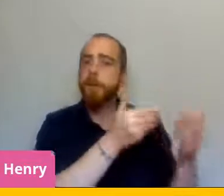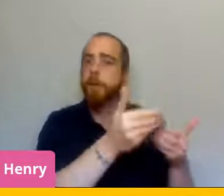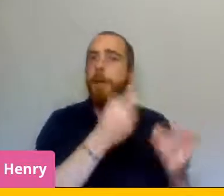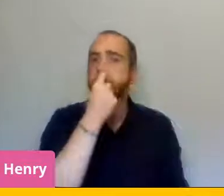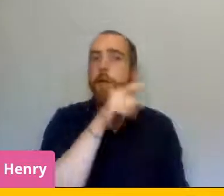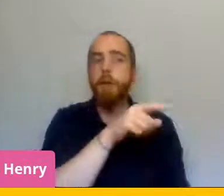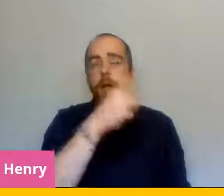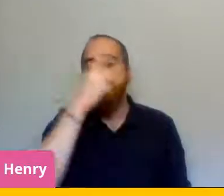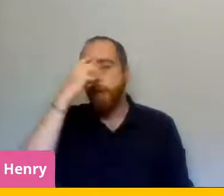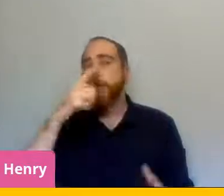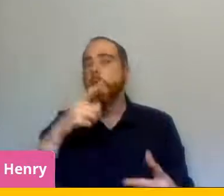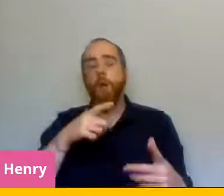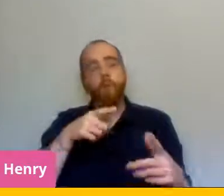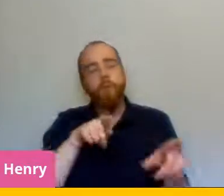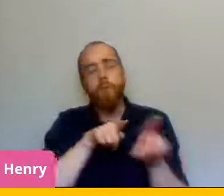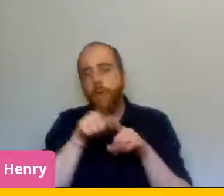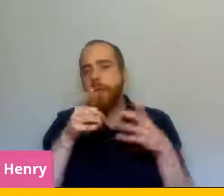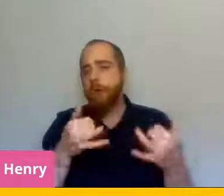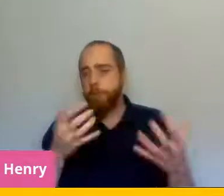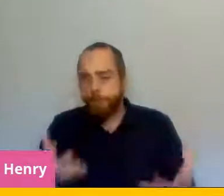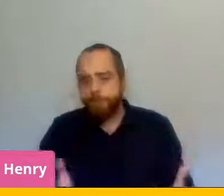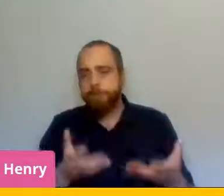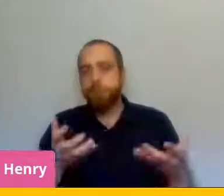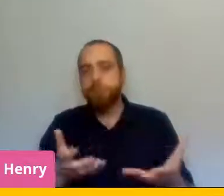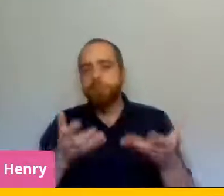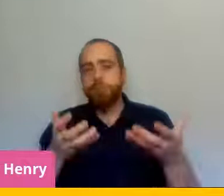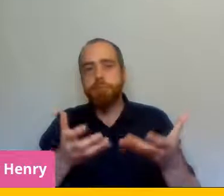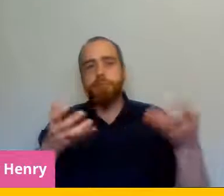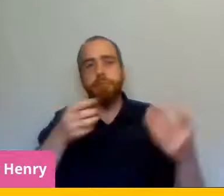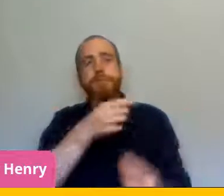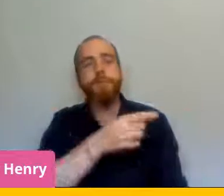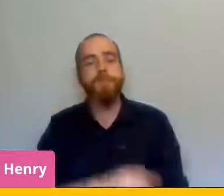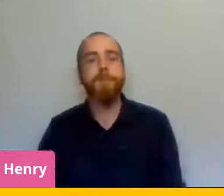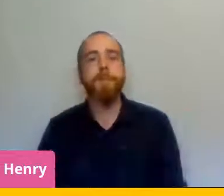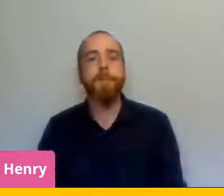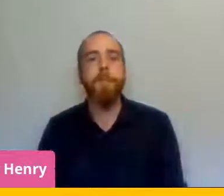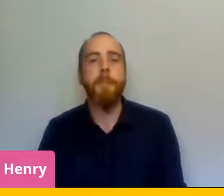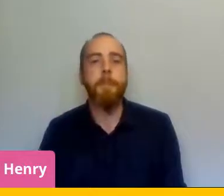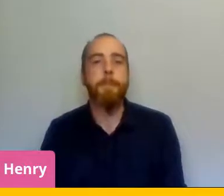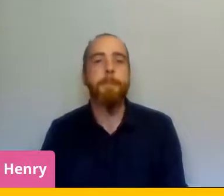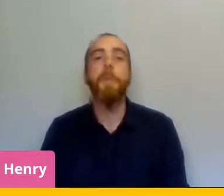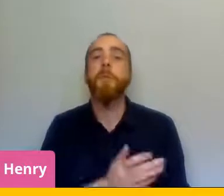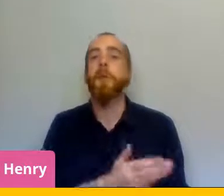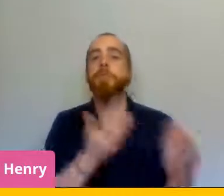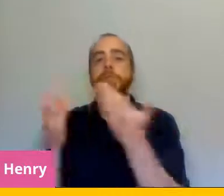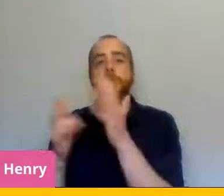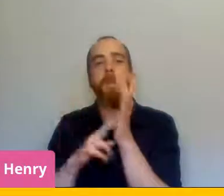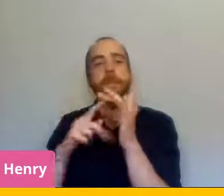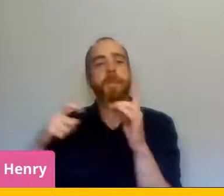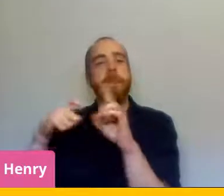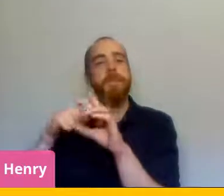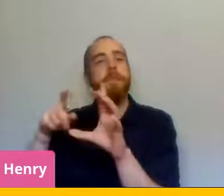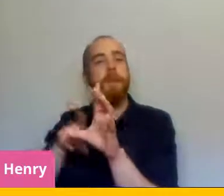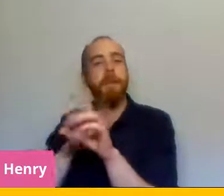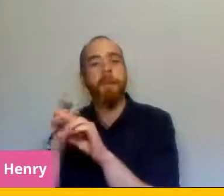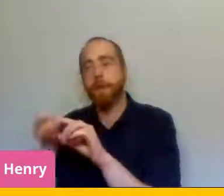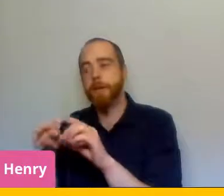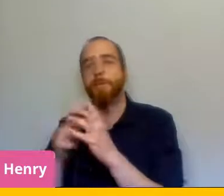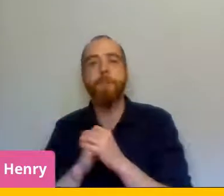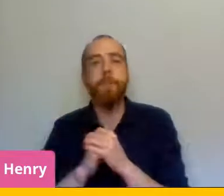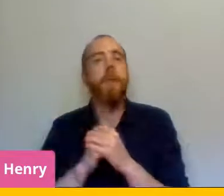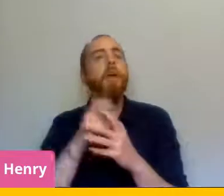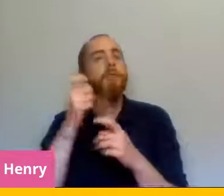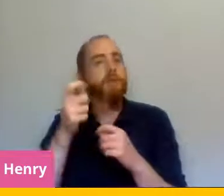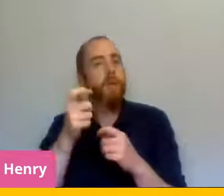And I'll hand over to Vicky to see if she can pick up on some of the last questions as well. Thanks, Jane. There was a couple that